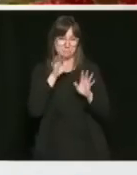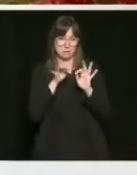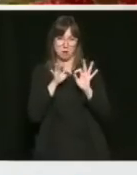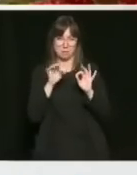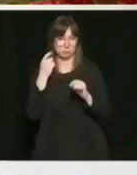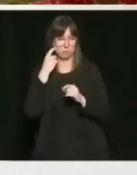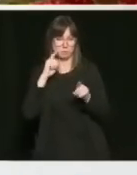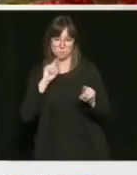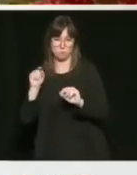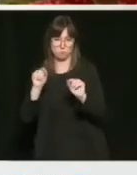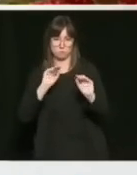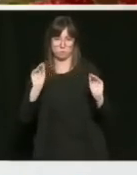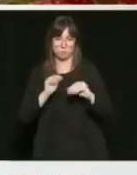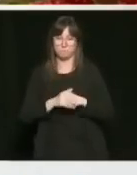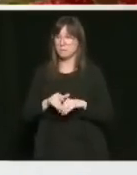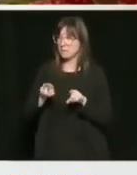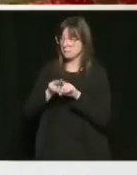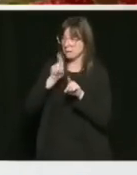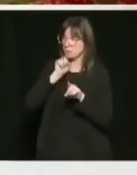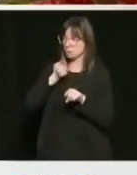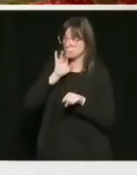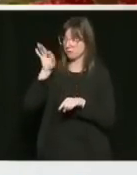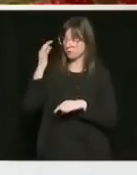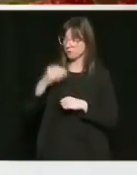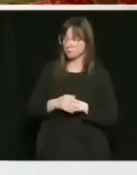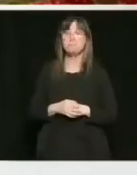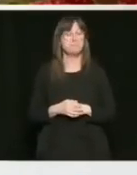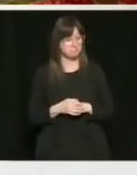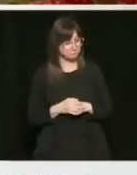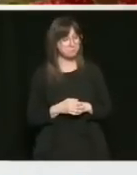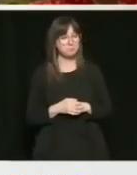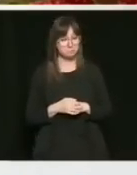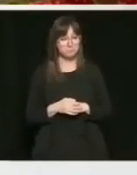recent reports. En français?